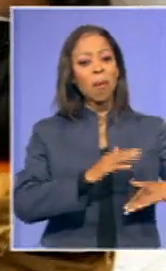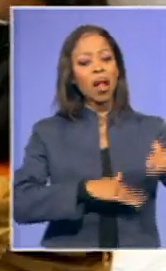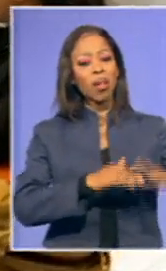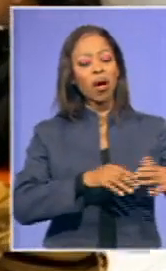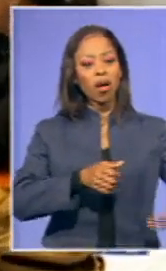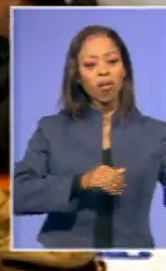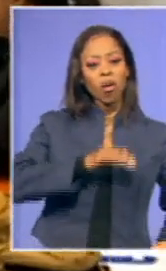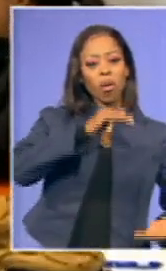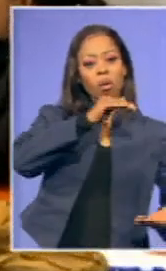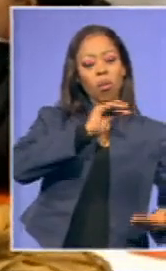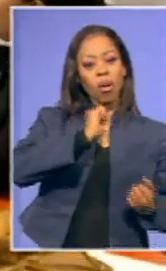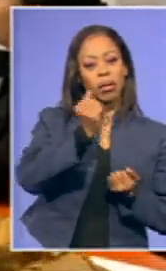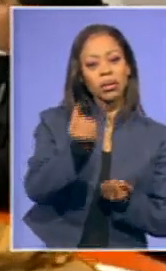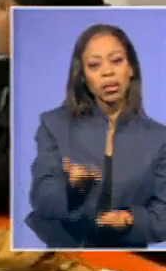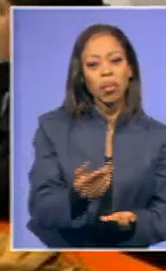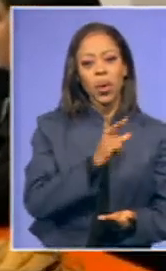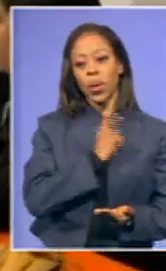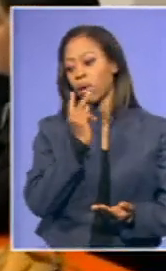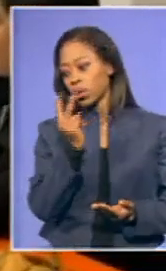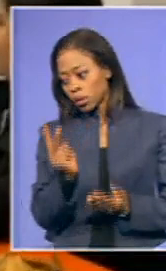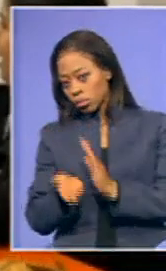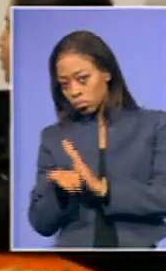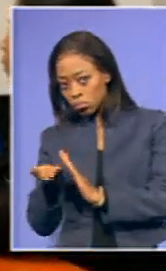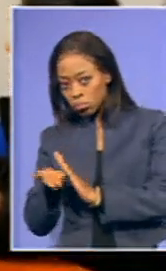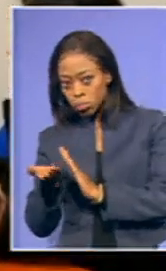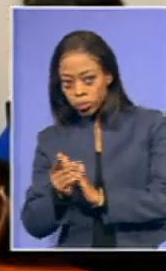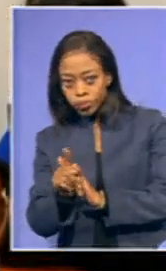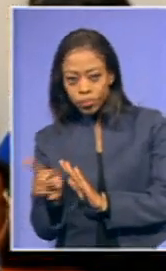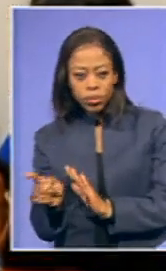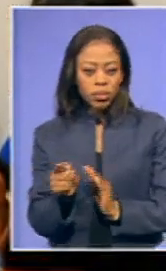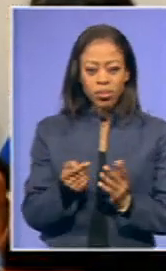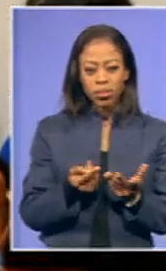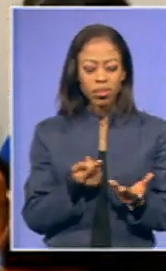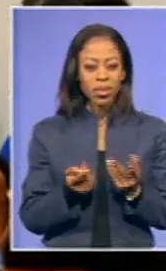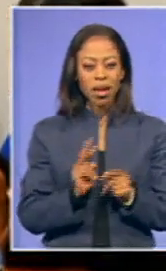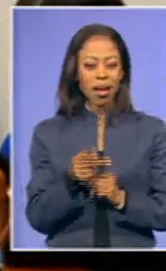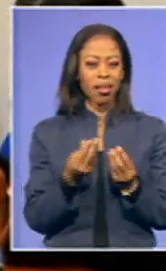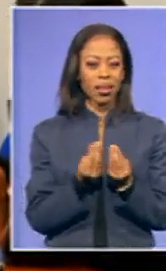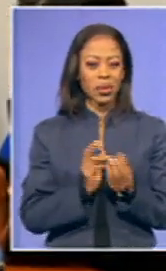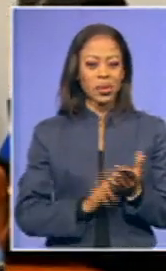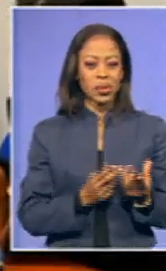supply now that we have seen this? We are updating RES 3 once again, but what other work do we need to do?